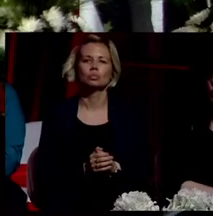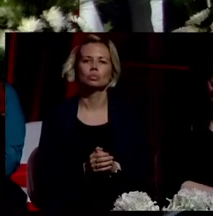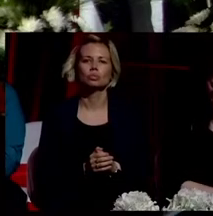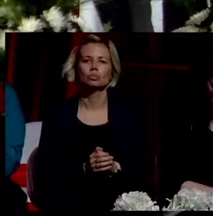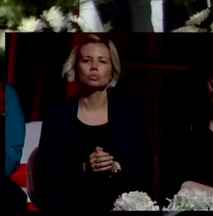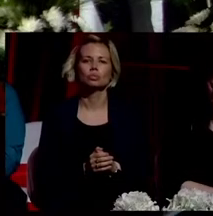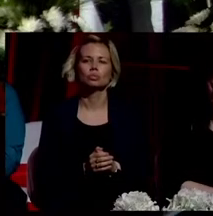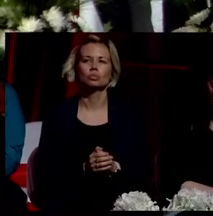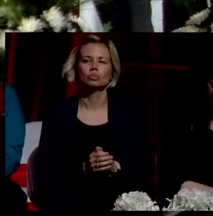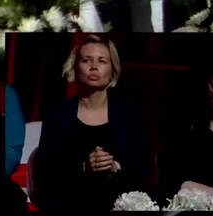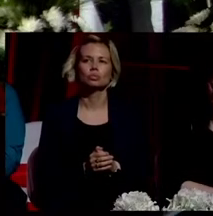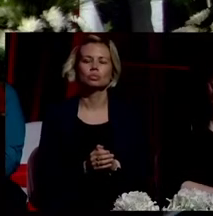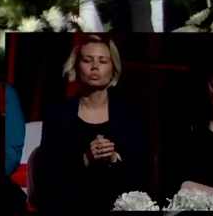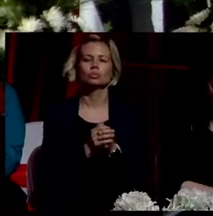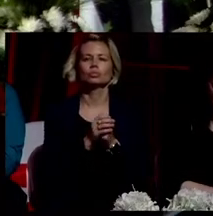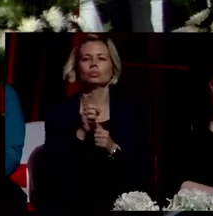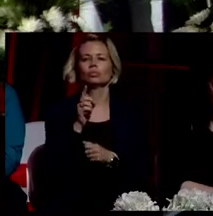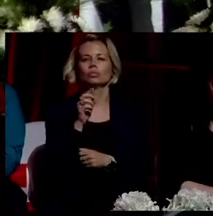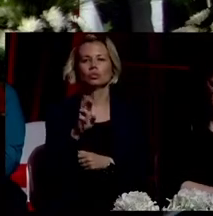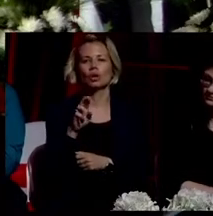Dr. Paul LaMarca.